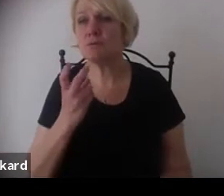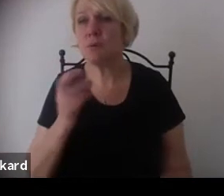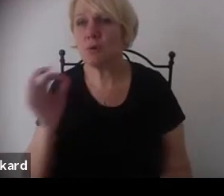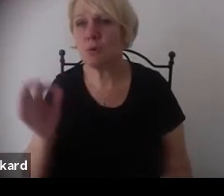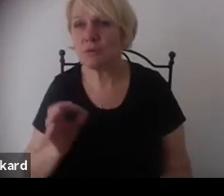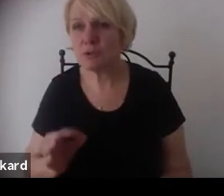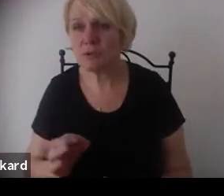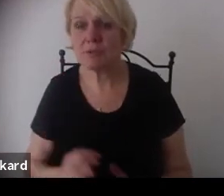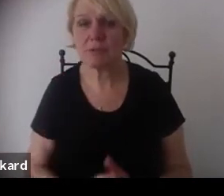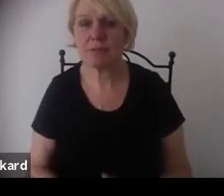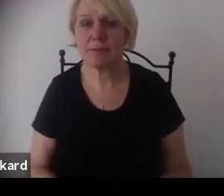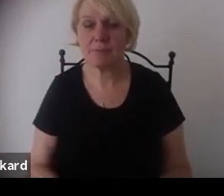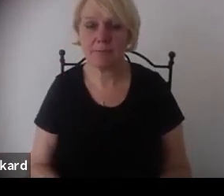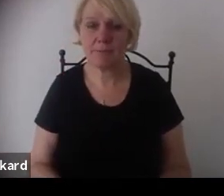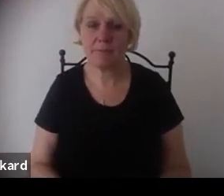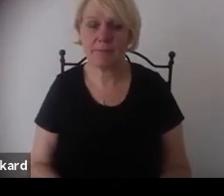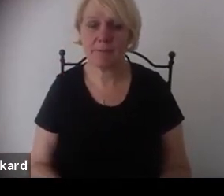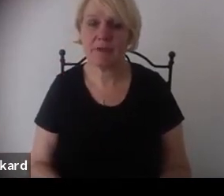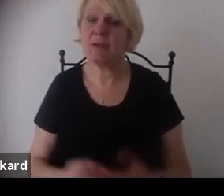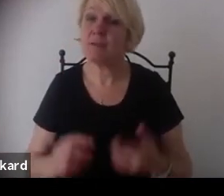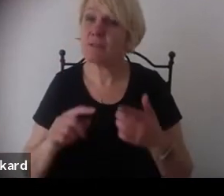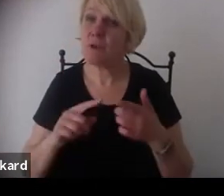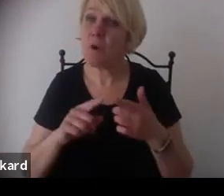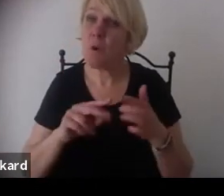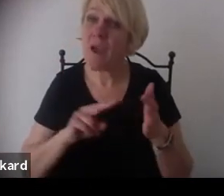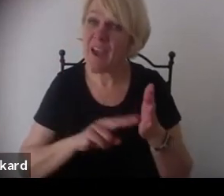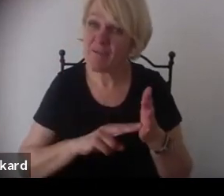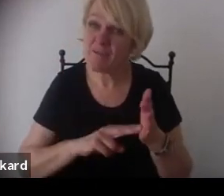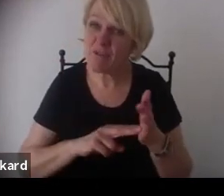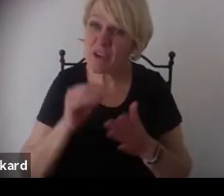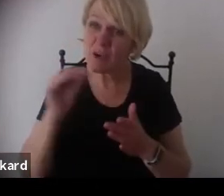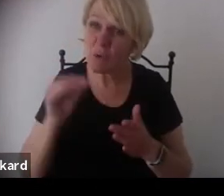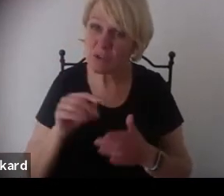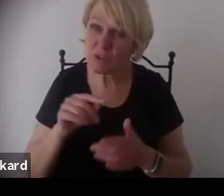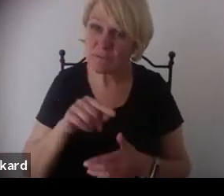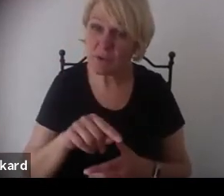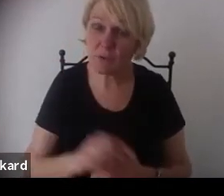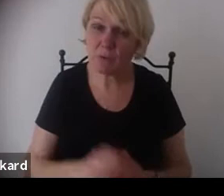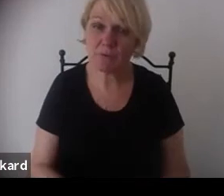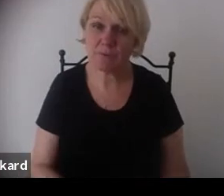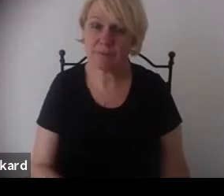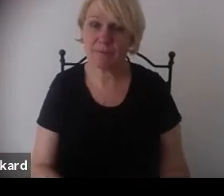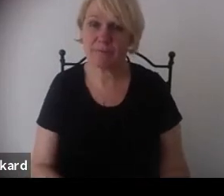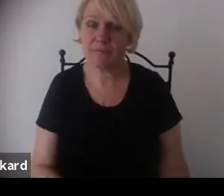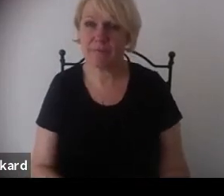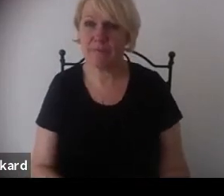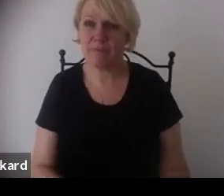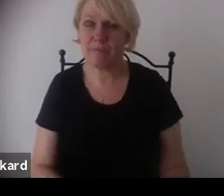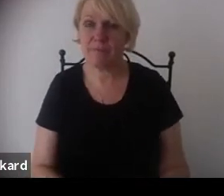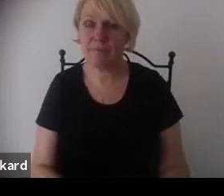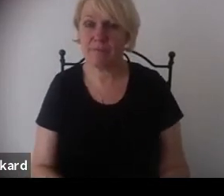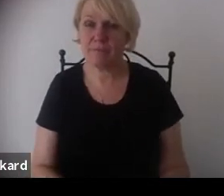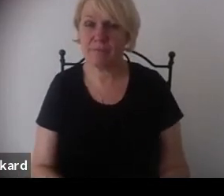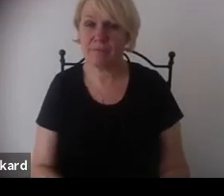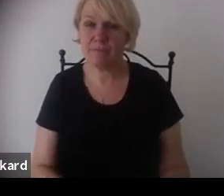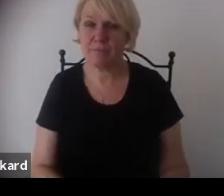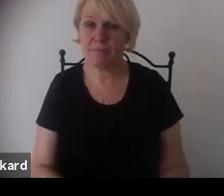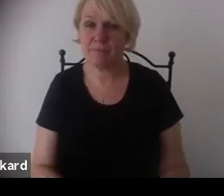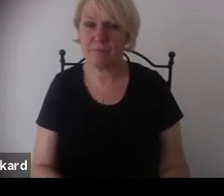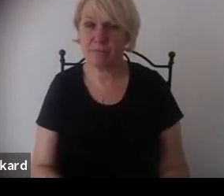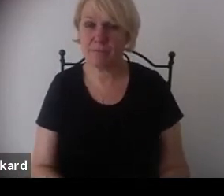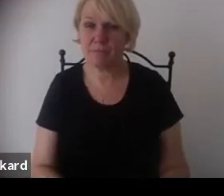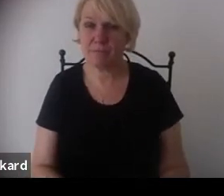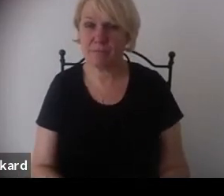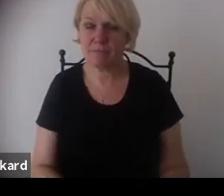Questions here, I think perhaps for you, Every. Are there spaces, I guess looking at spacing allocation in the actual mental